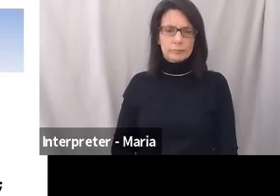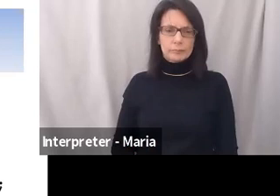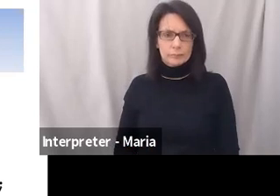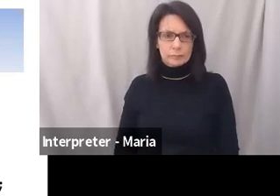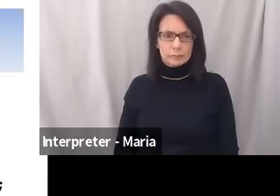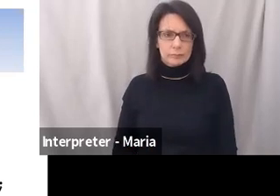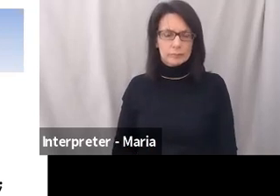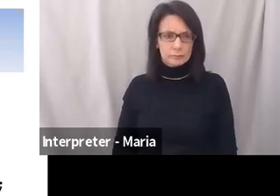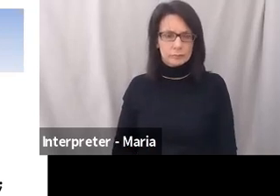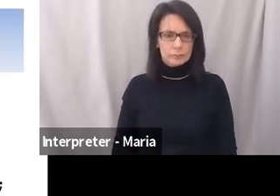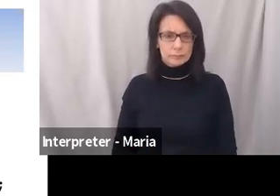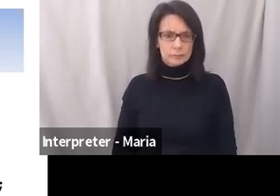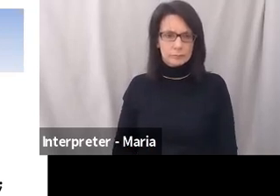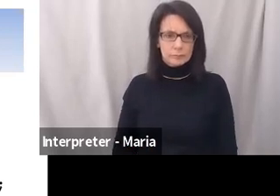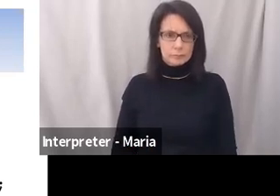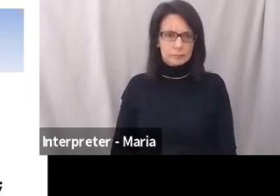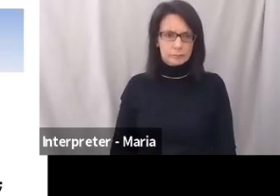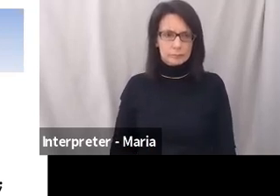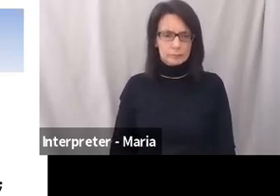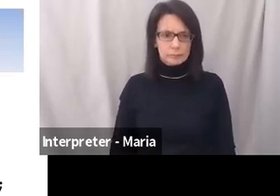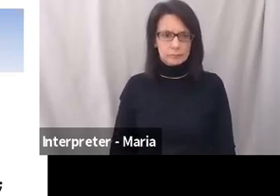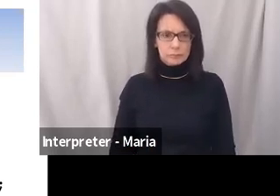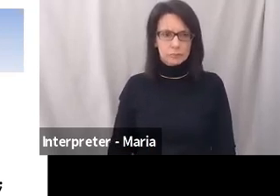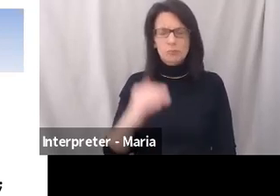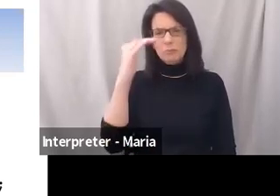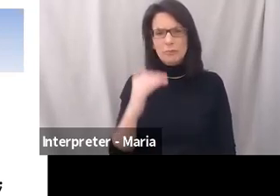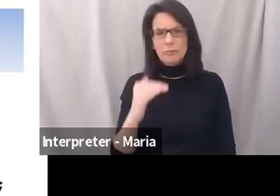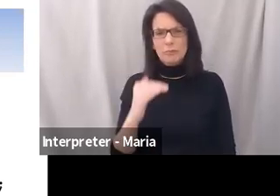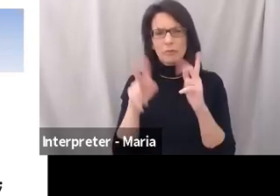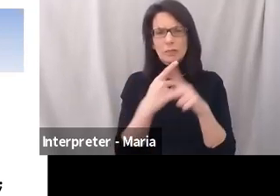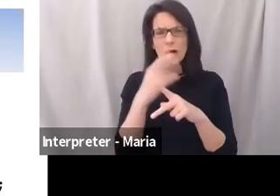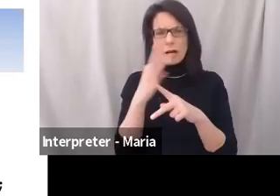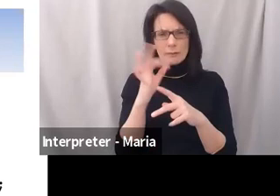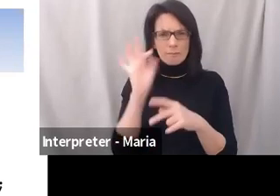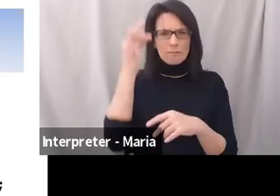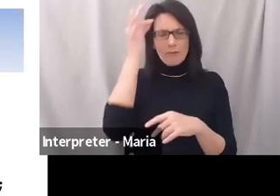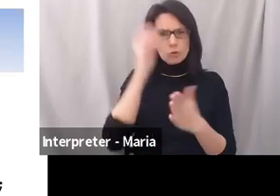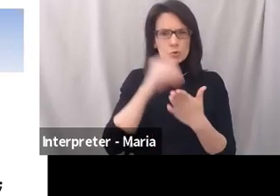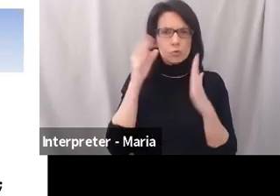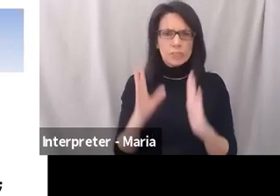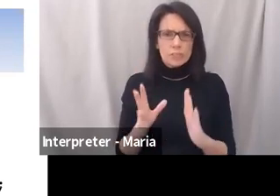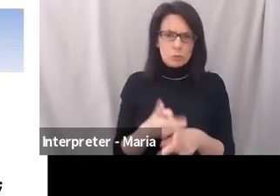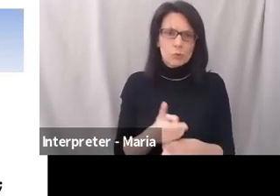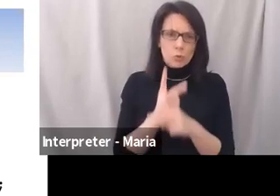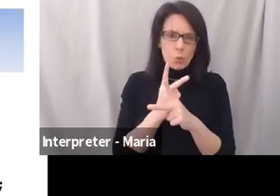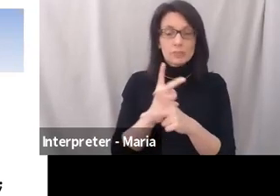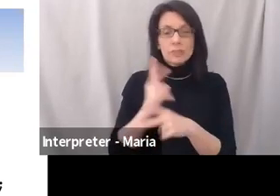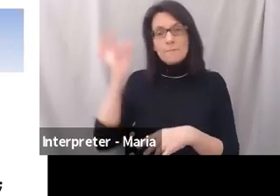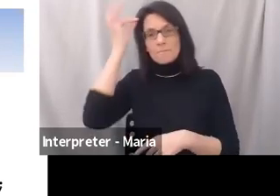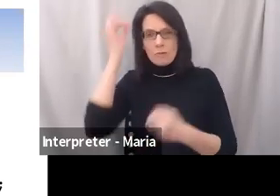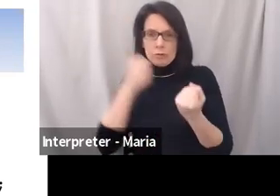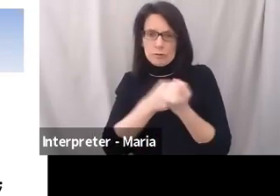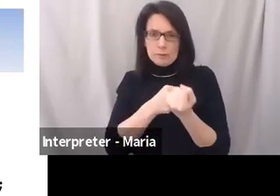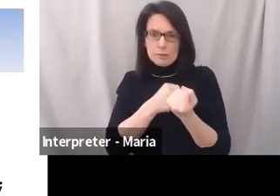These are different type of federal student loans. There is subsidized loans for students that